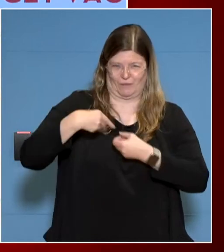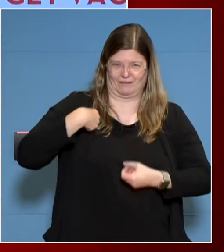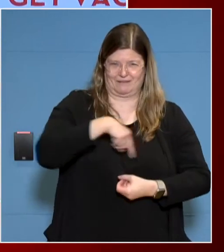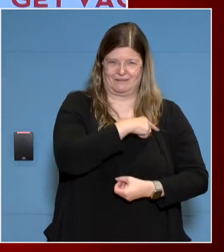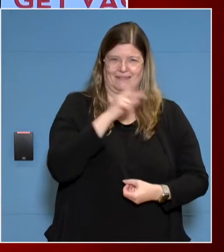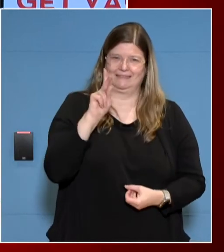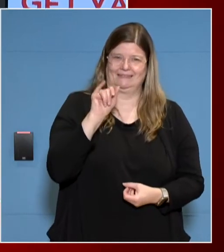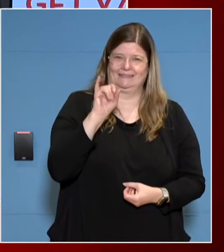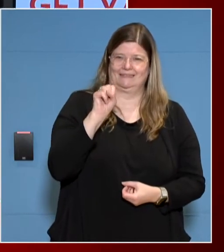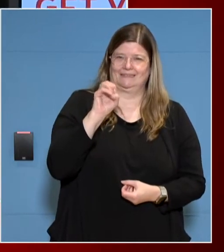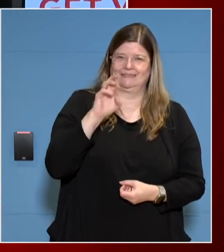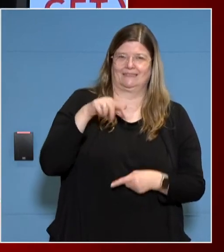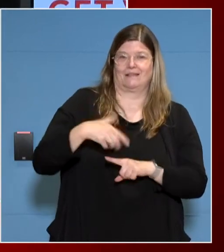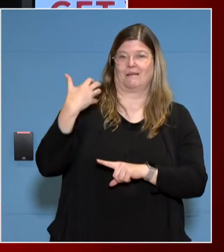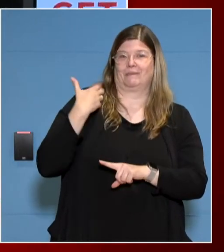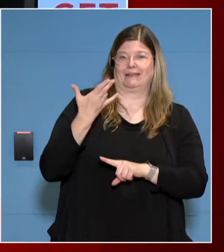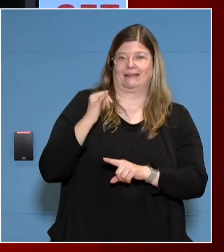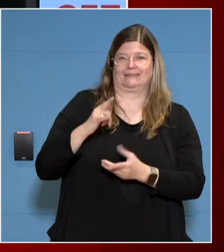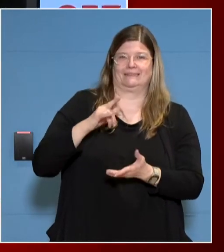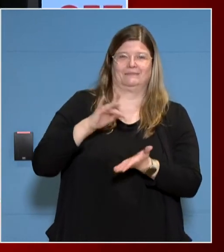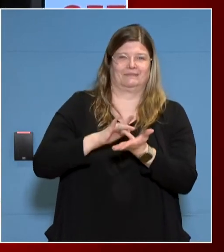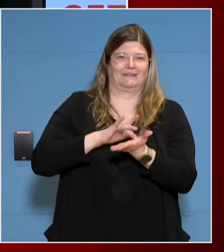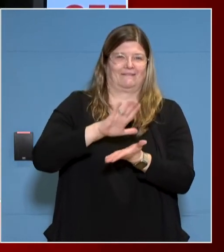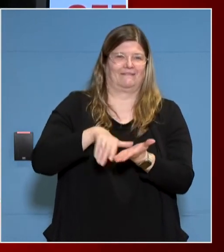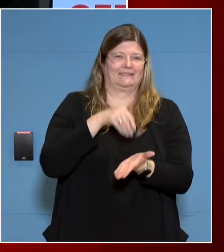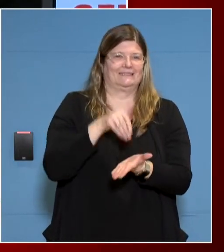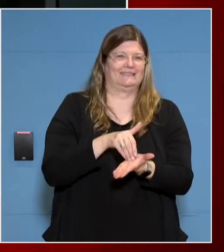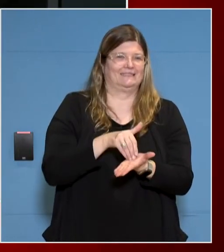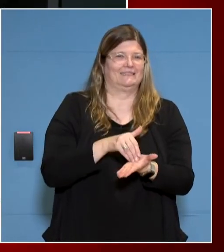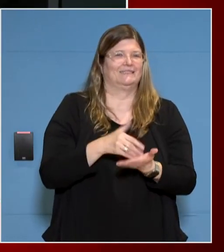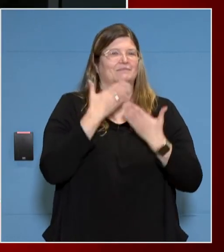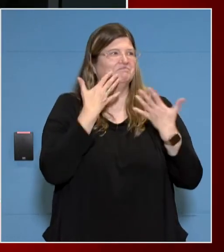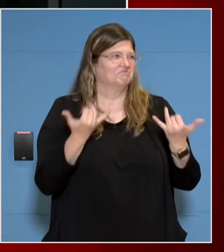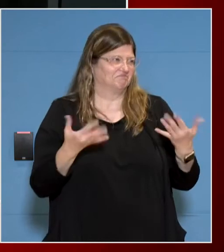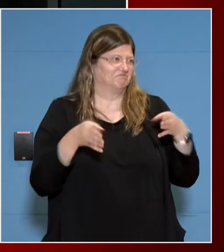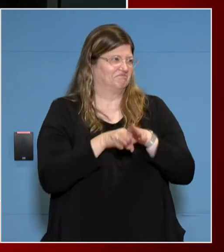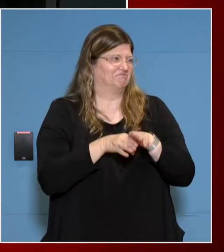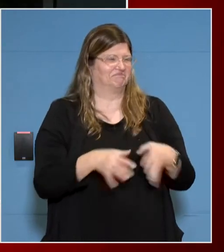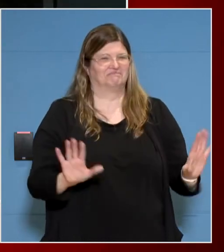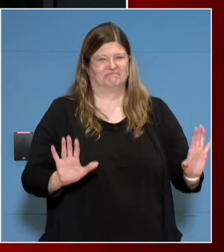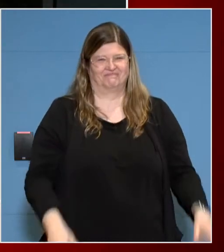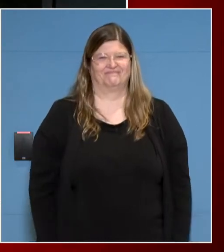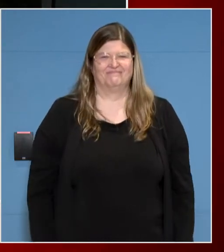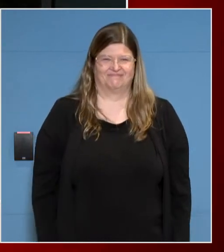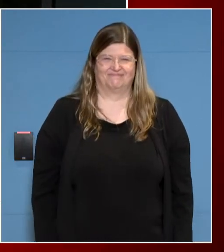This concludes our event for the morning. Thank you. Thank you.